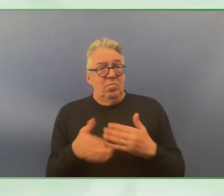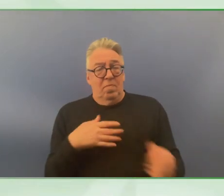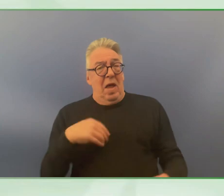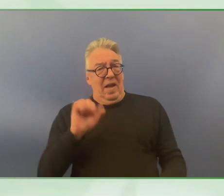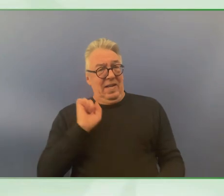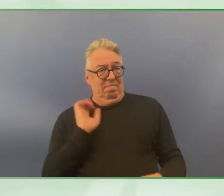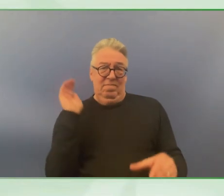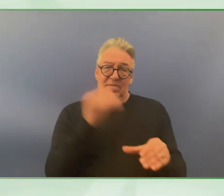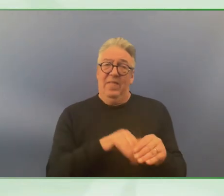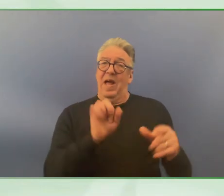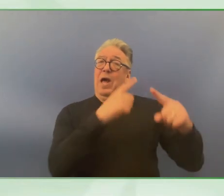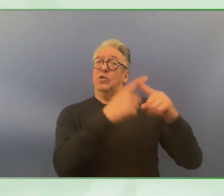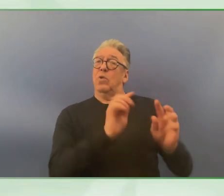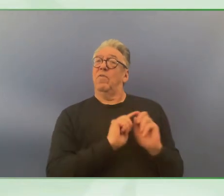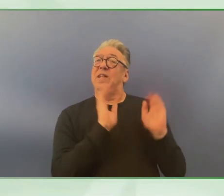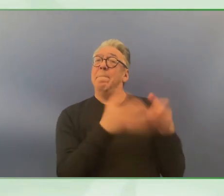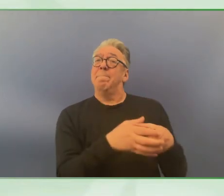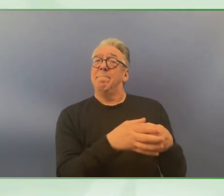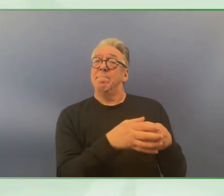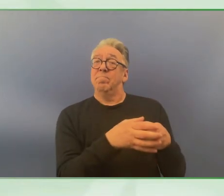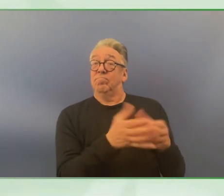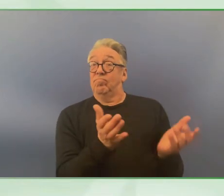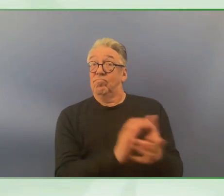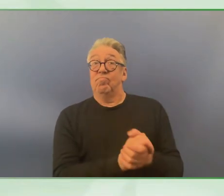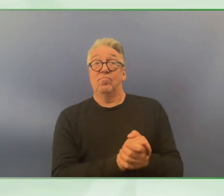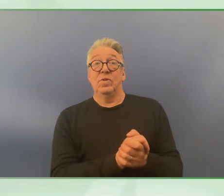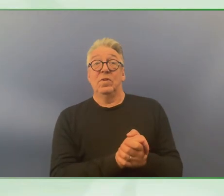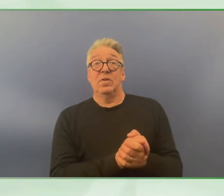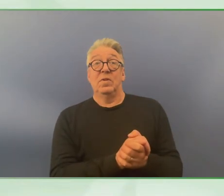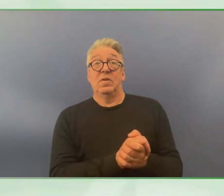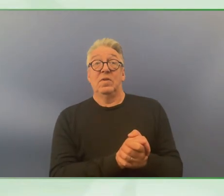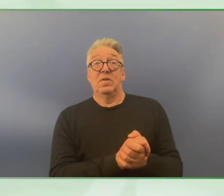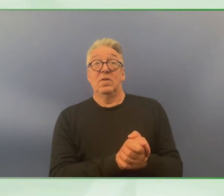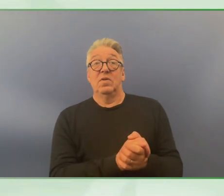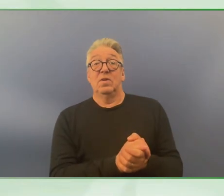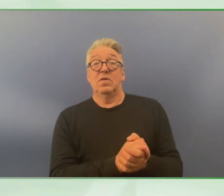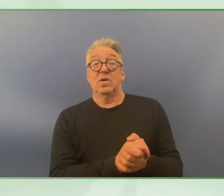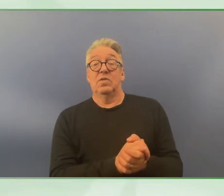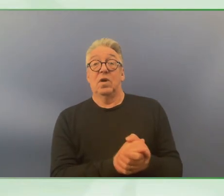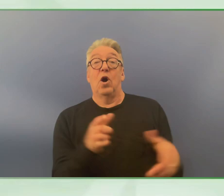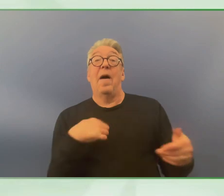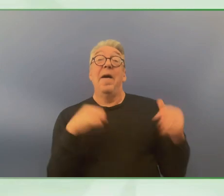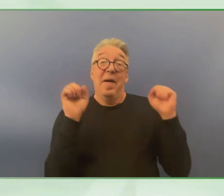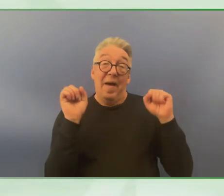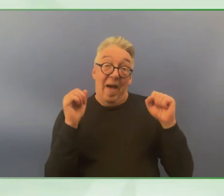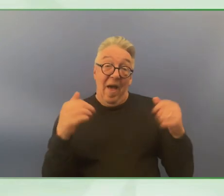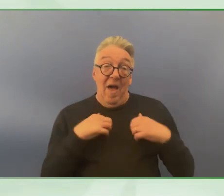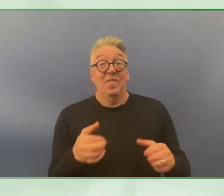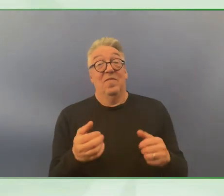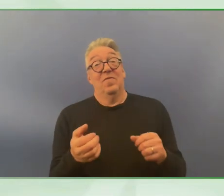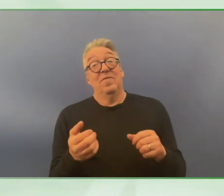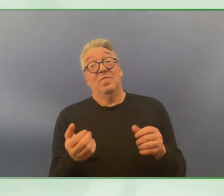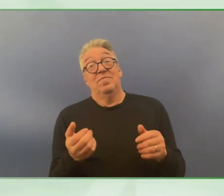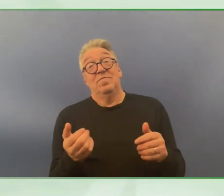team within the business. And, you know, the story that then I can tell about that, I think